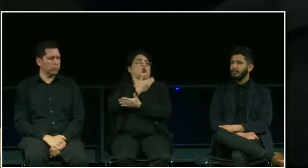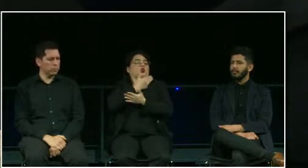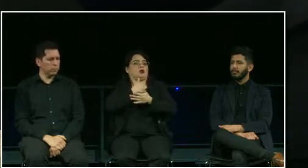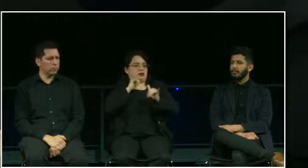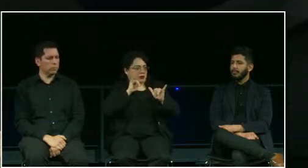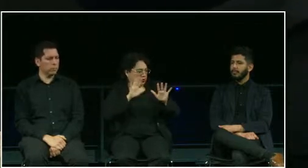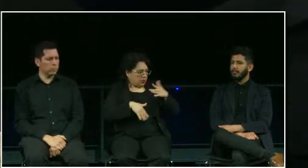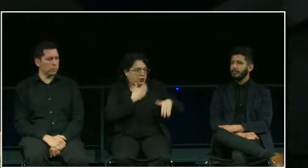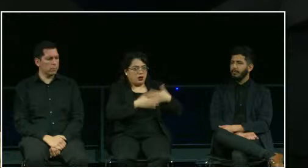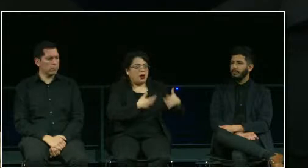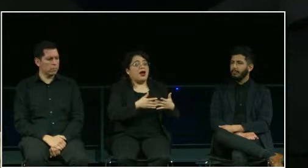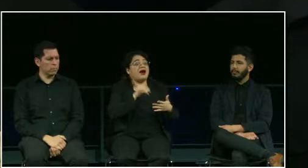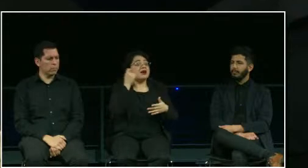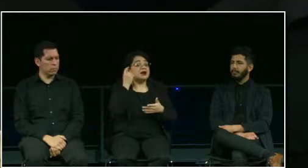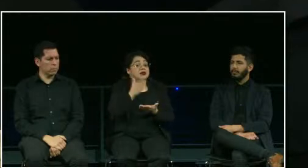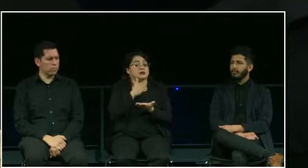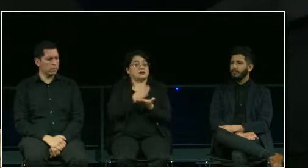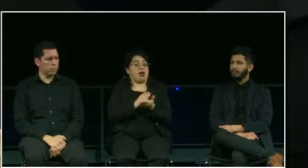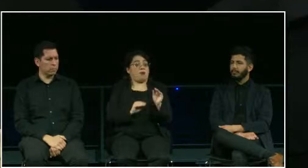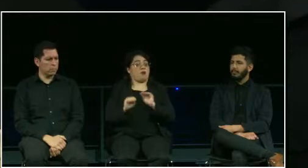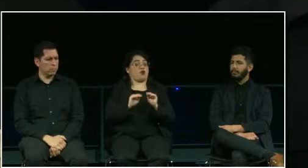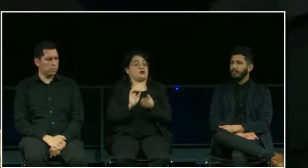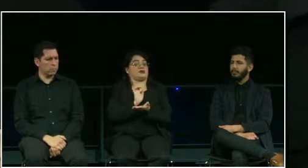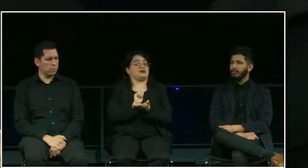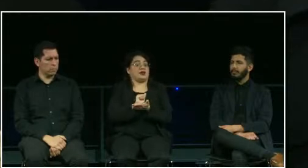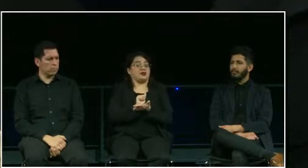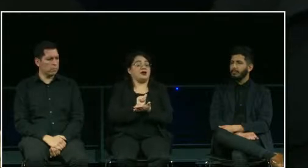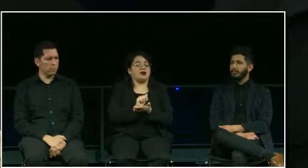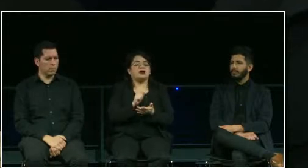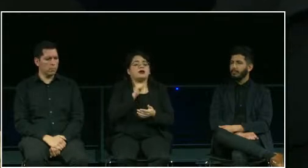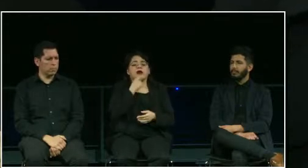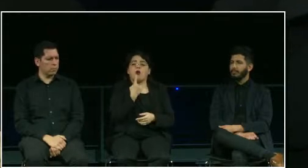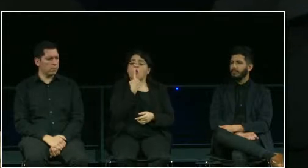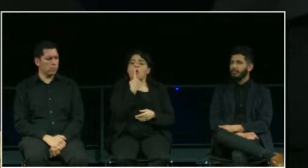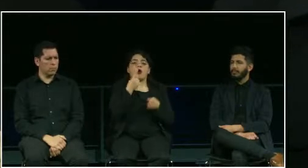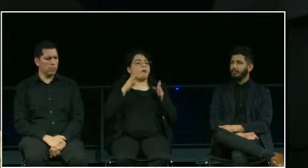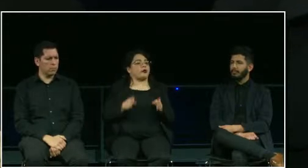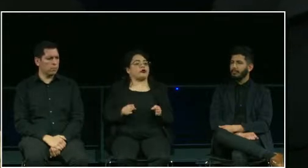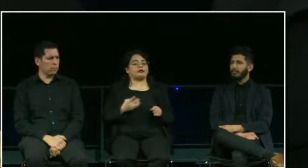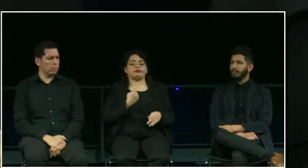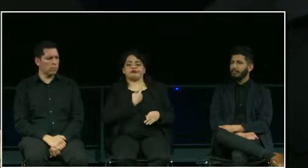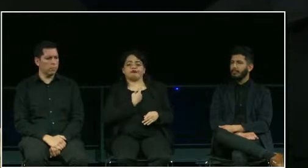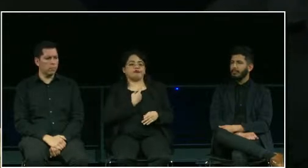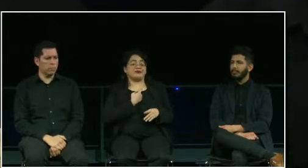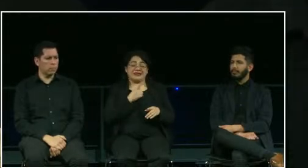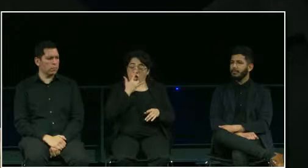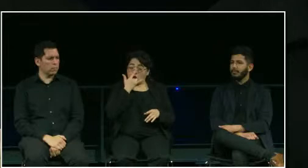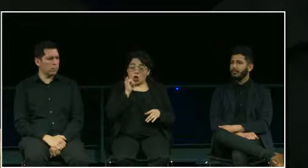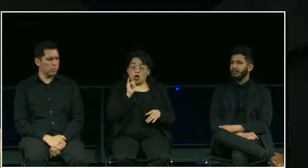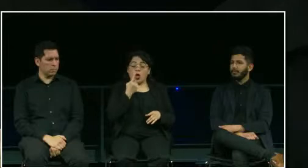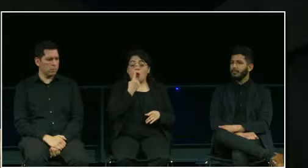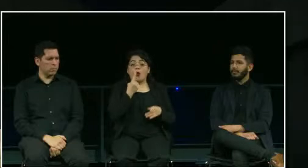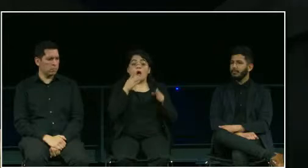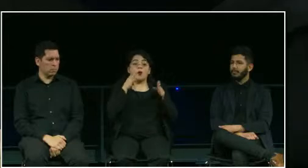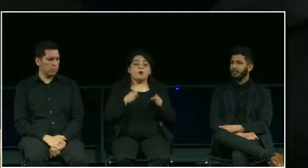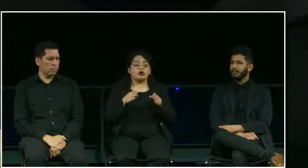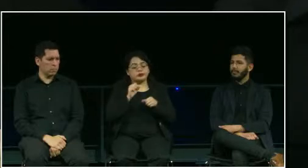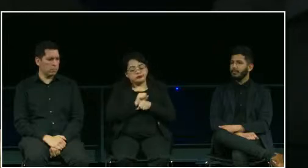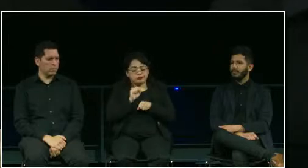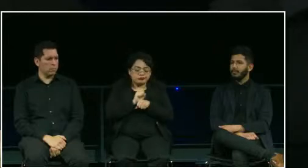aspect of stop motion is it's not, just sort of one person isolated by themselves. It may seem that way in those dark